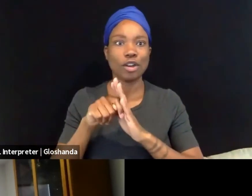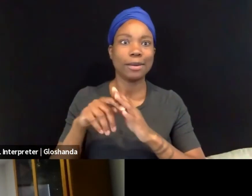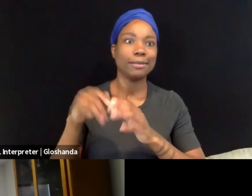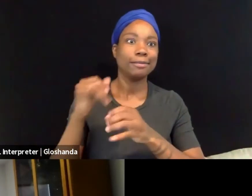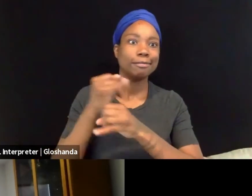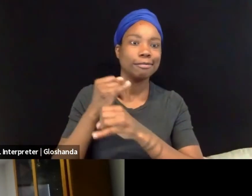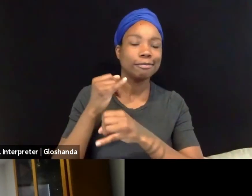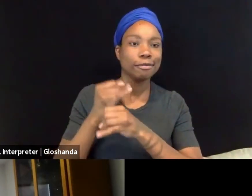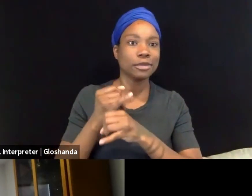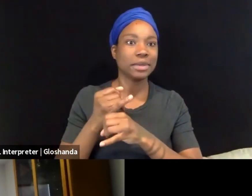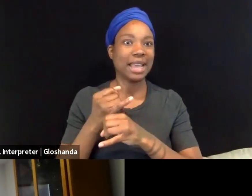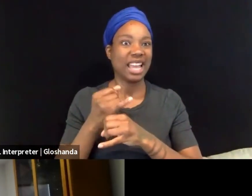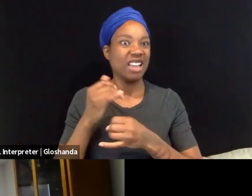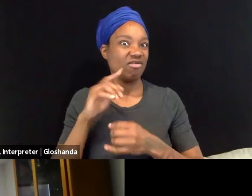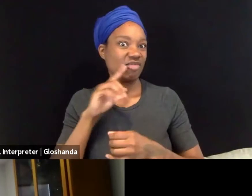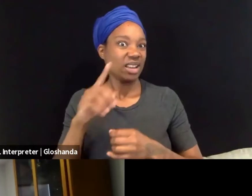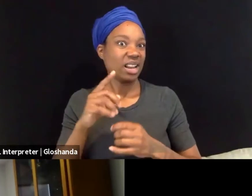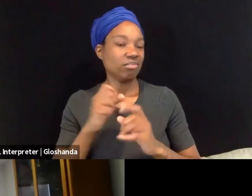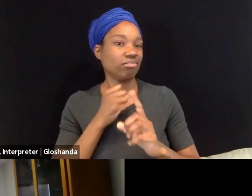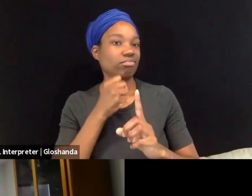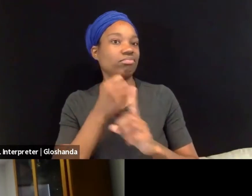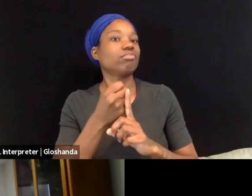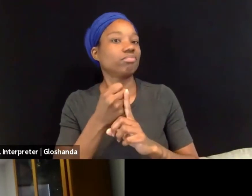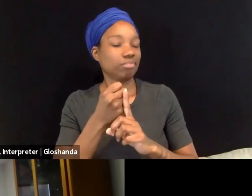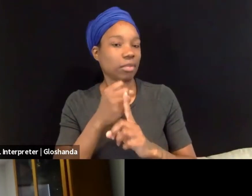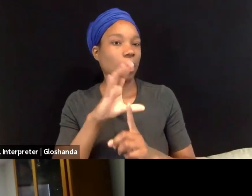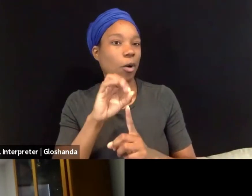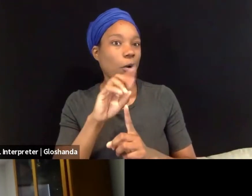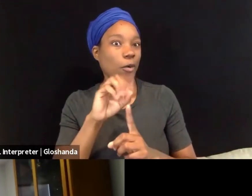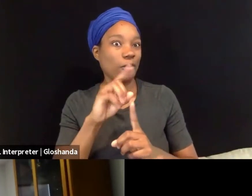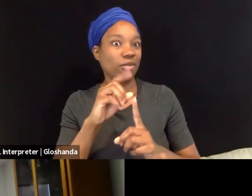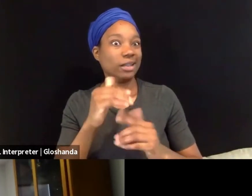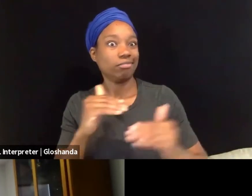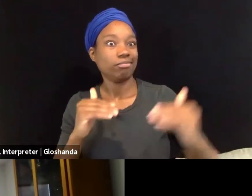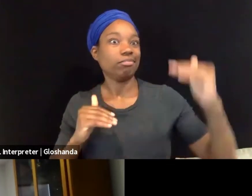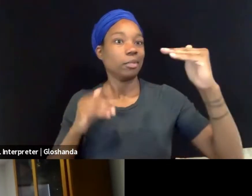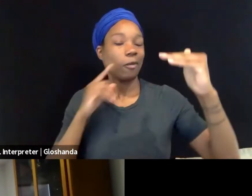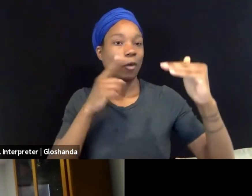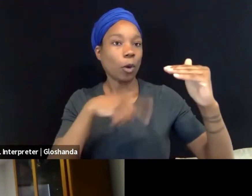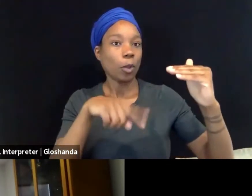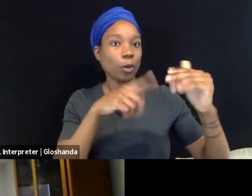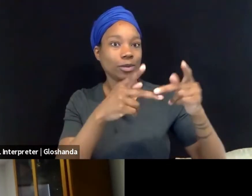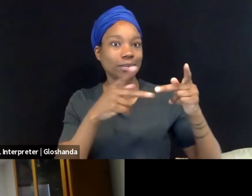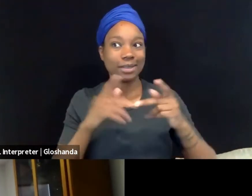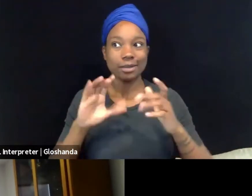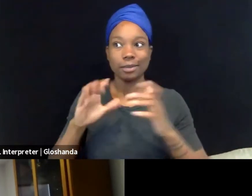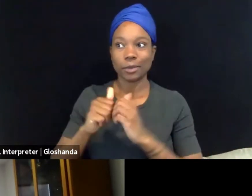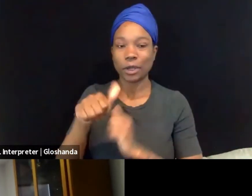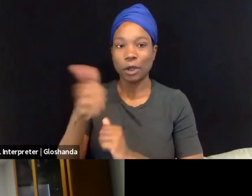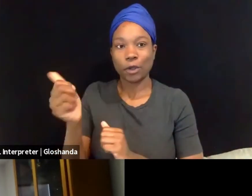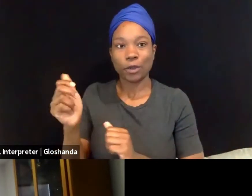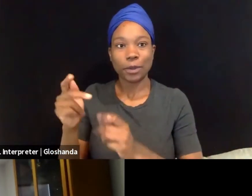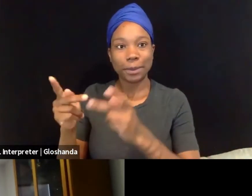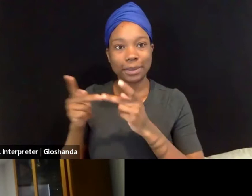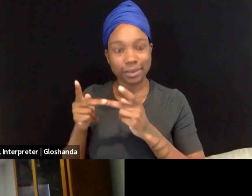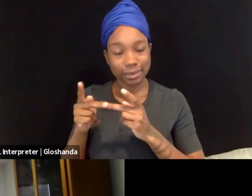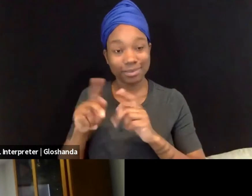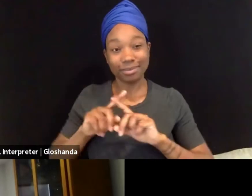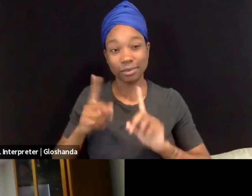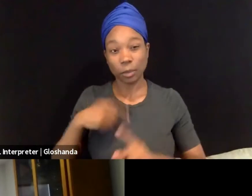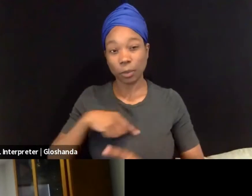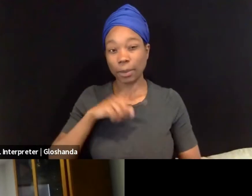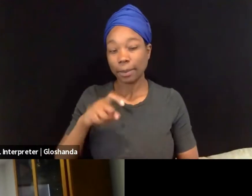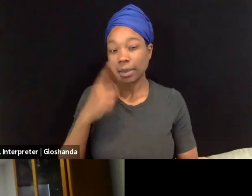cases. But we need to think also about the situations where older adults live more